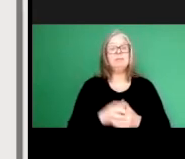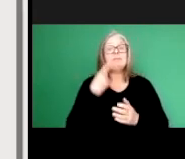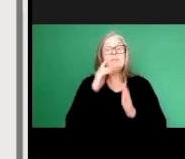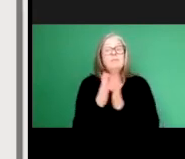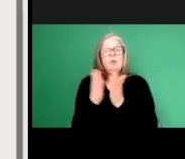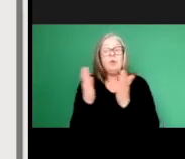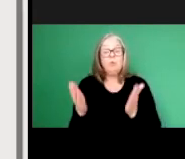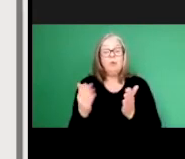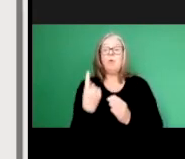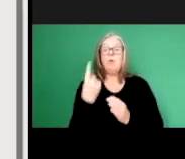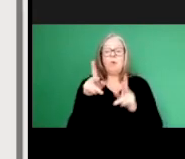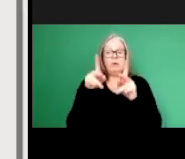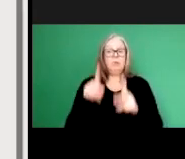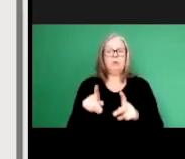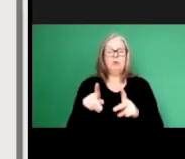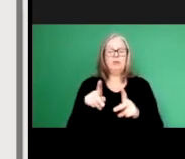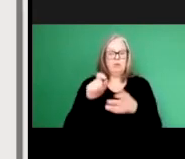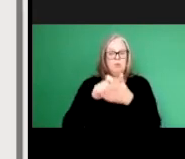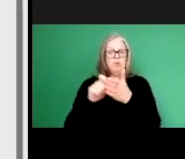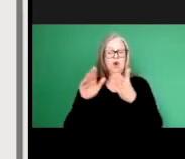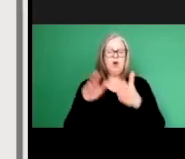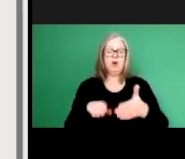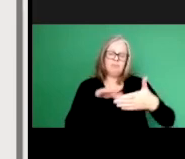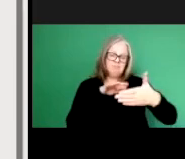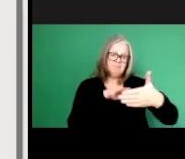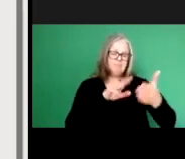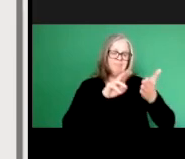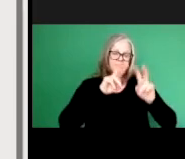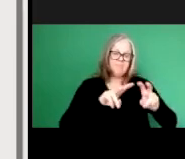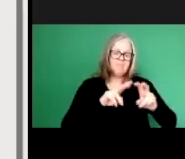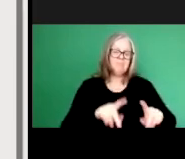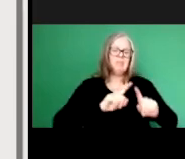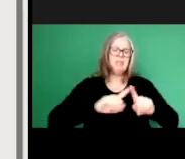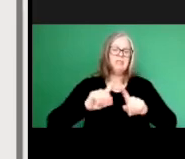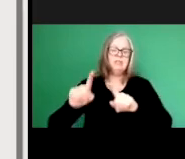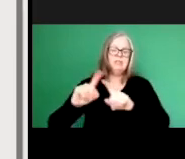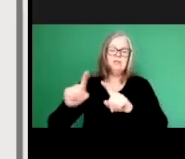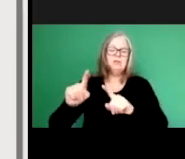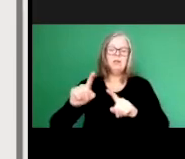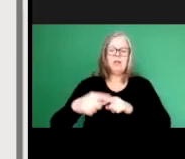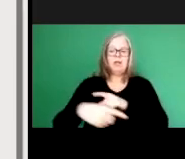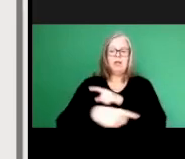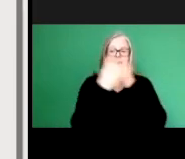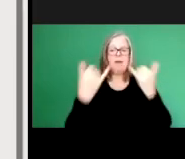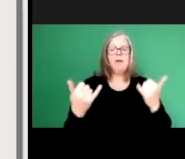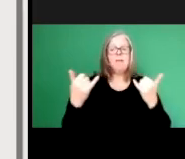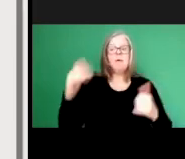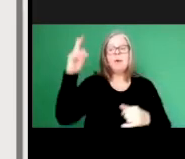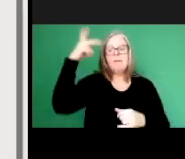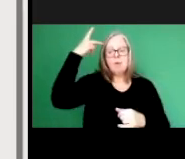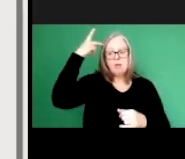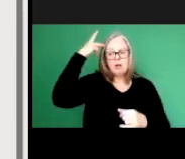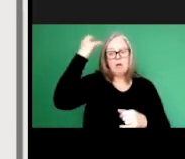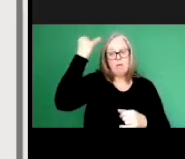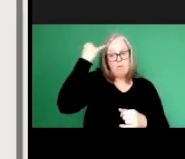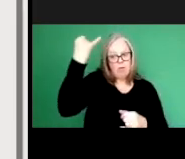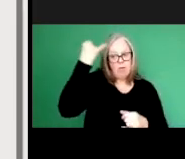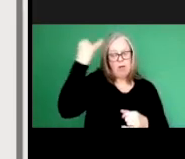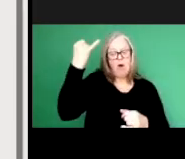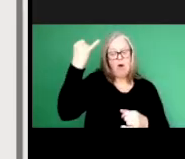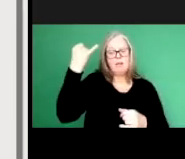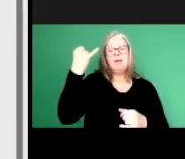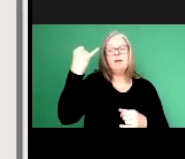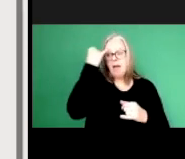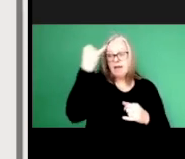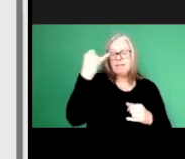Anker examines the various appeals to freedom in contemporary U.S. political thought and how ideologies and practices of, um, American